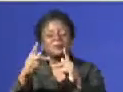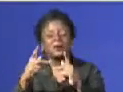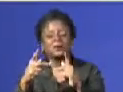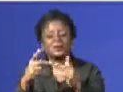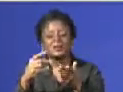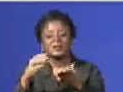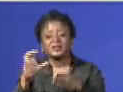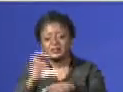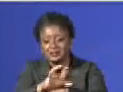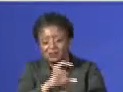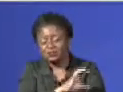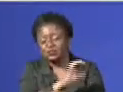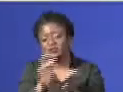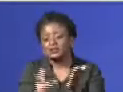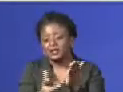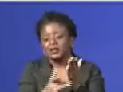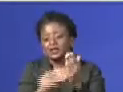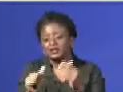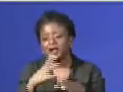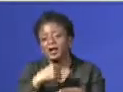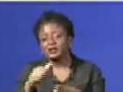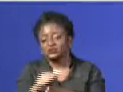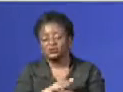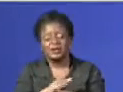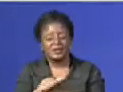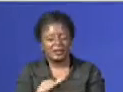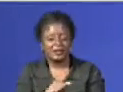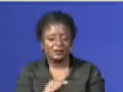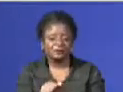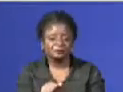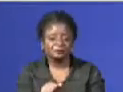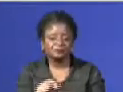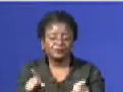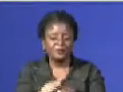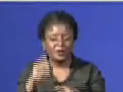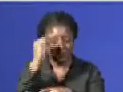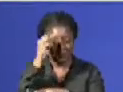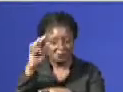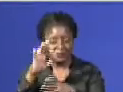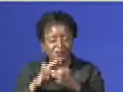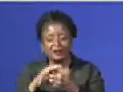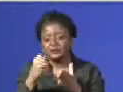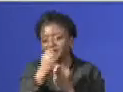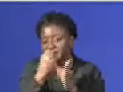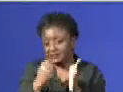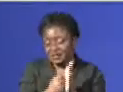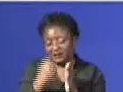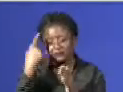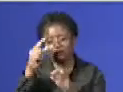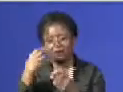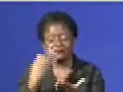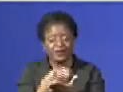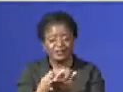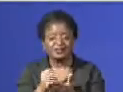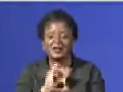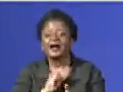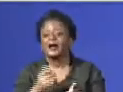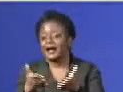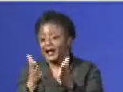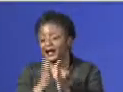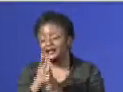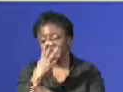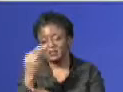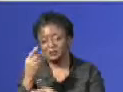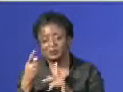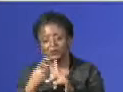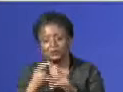digital technology and training. As Minister of State for Finance, I have asked him